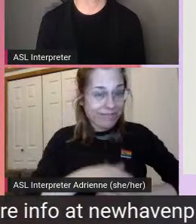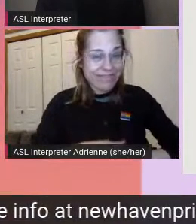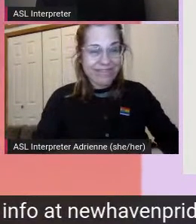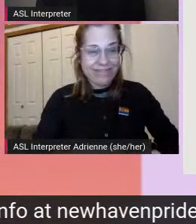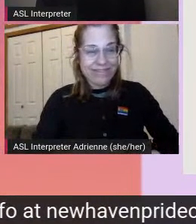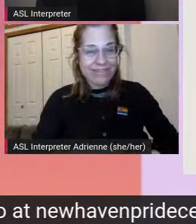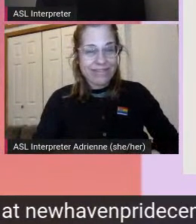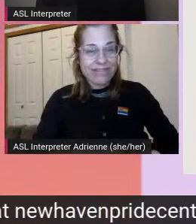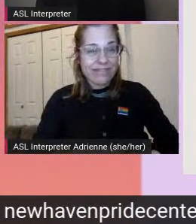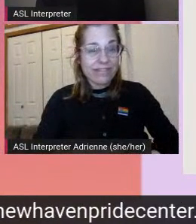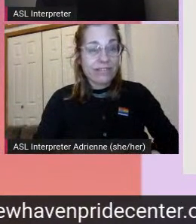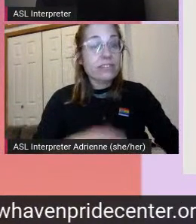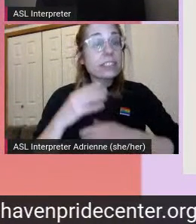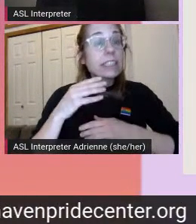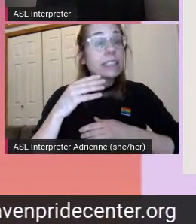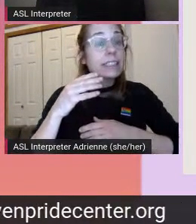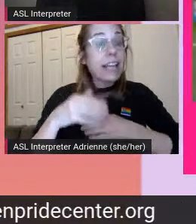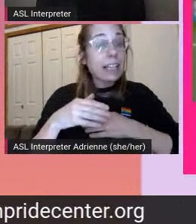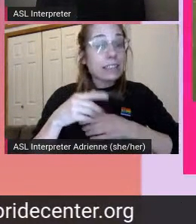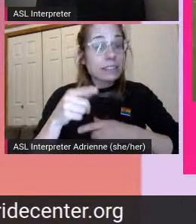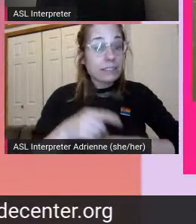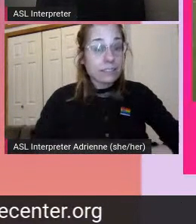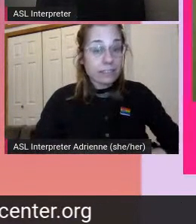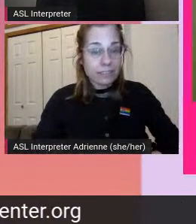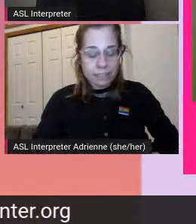And next slide.